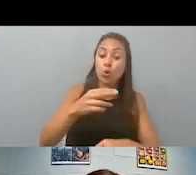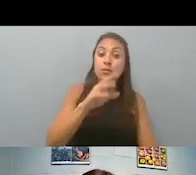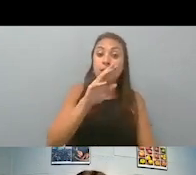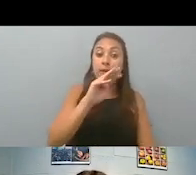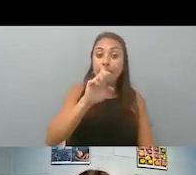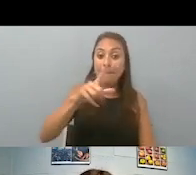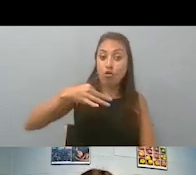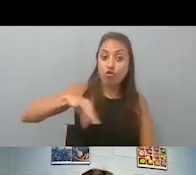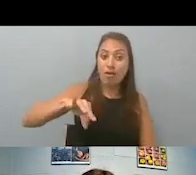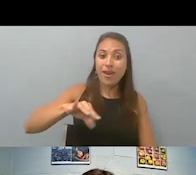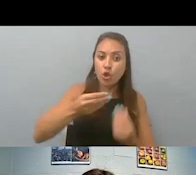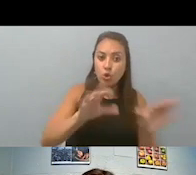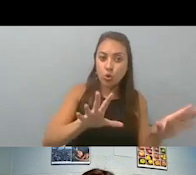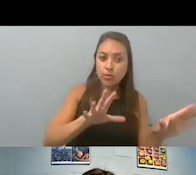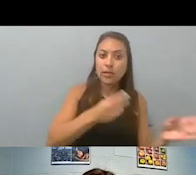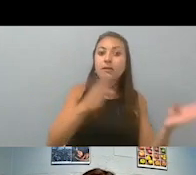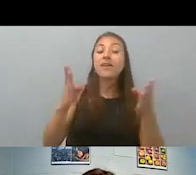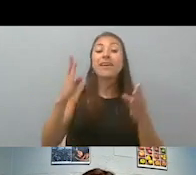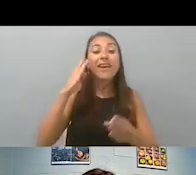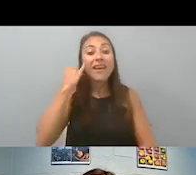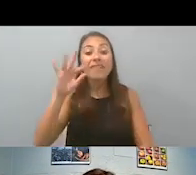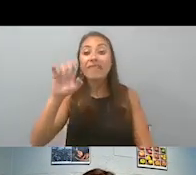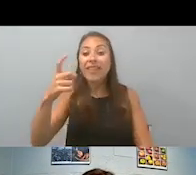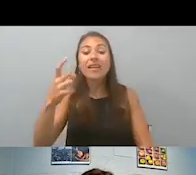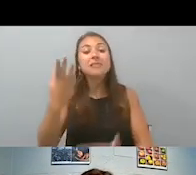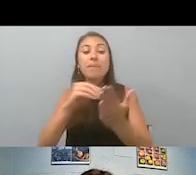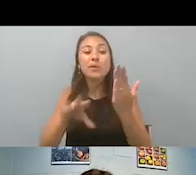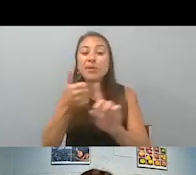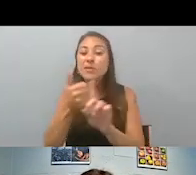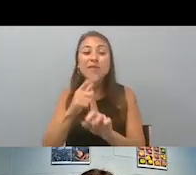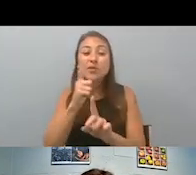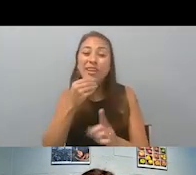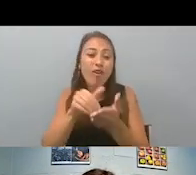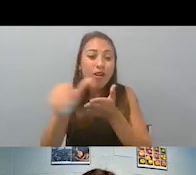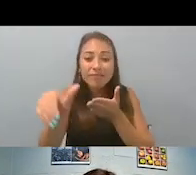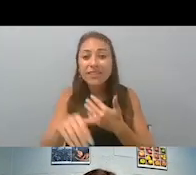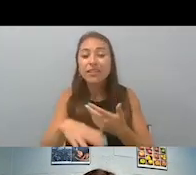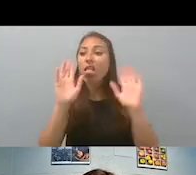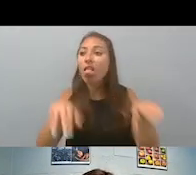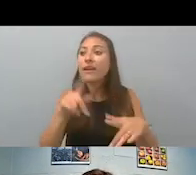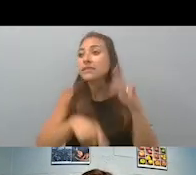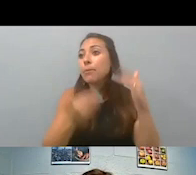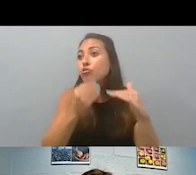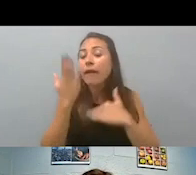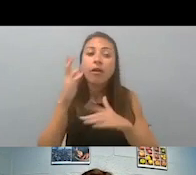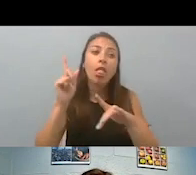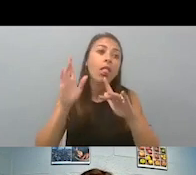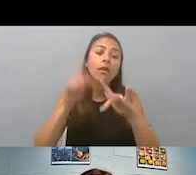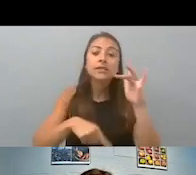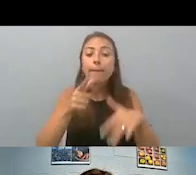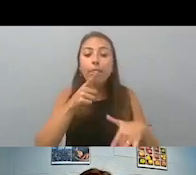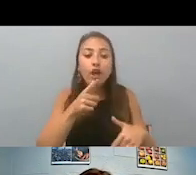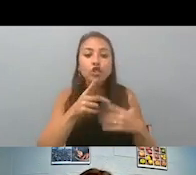is a little less routine in their day. And meal credits versus points,